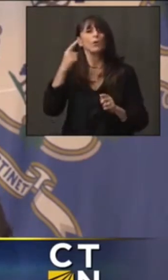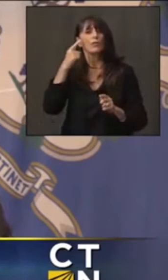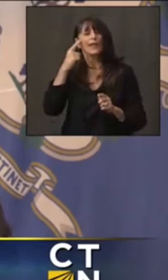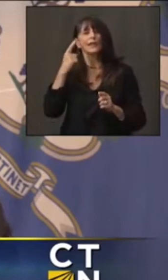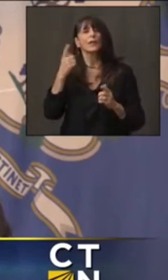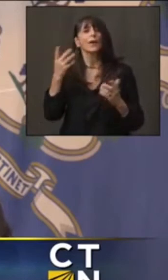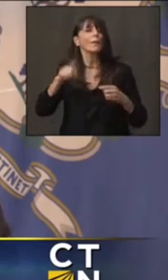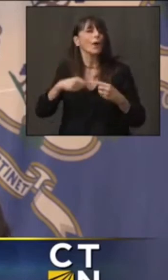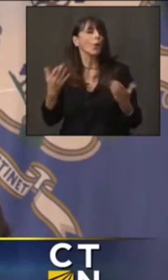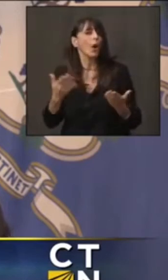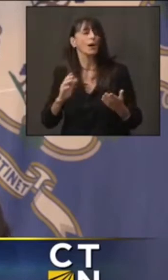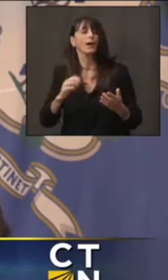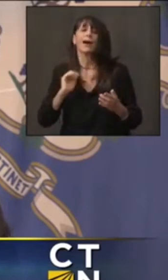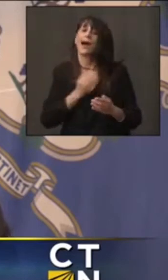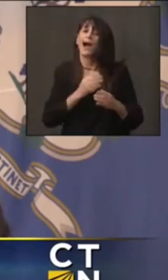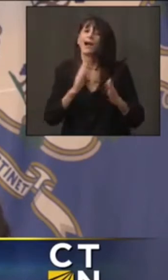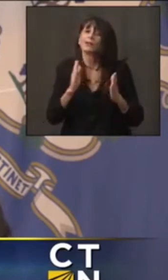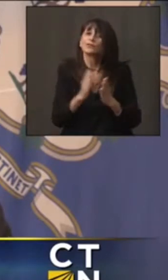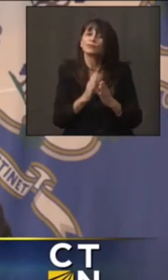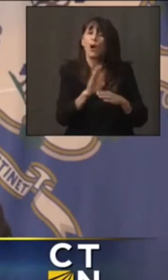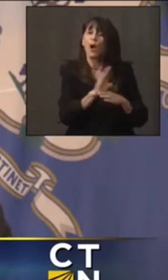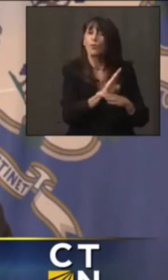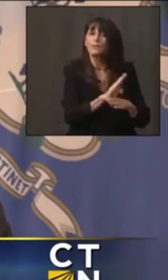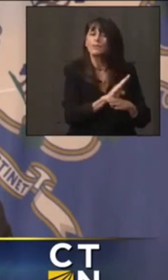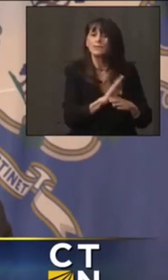business and individuals, because while